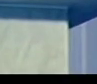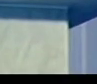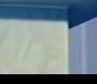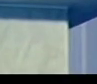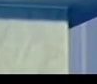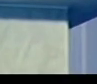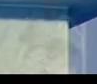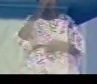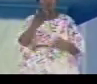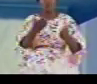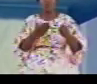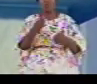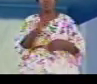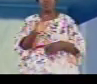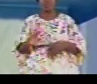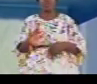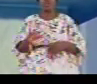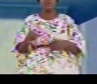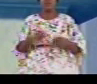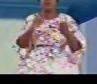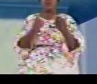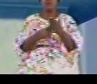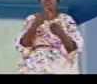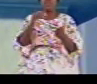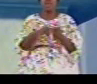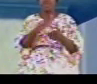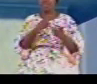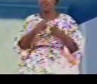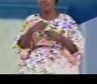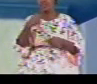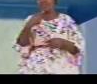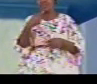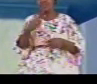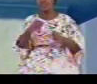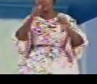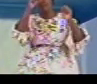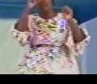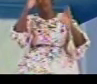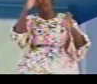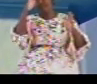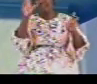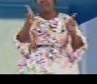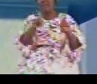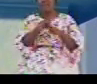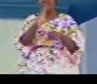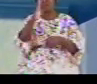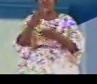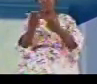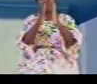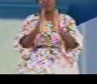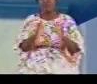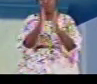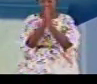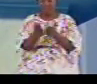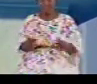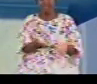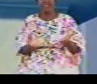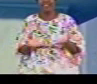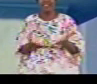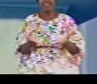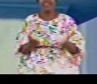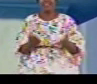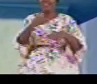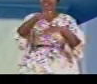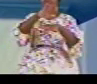again. And she said, "Father, as your servant prays here, send